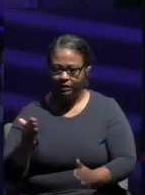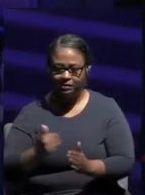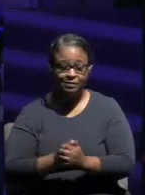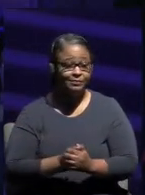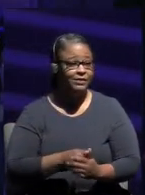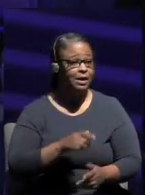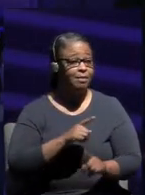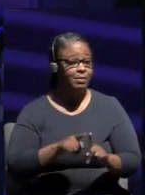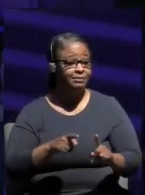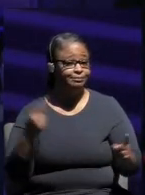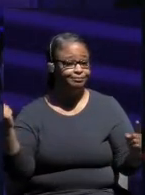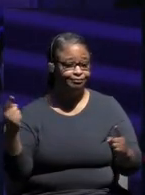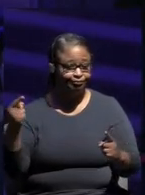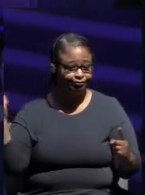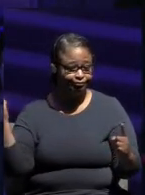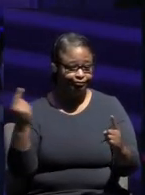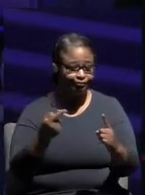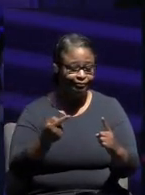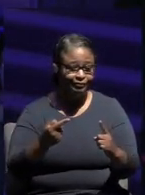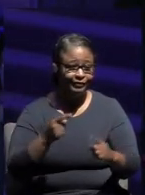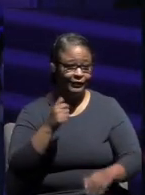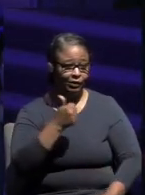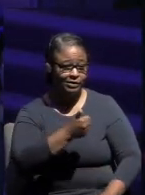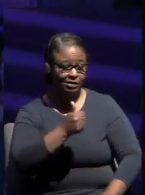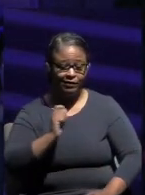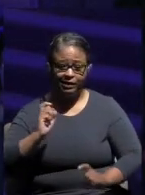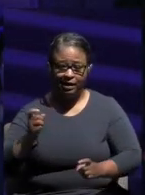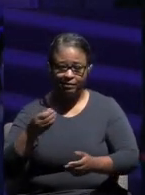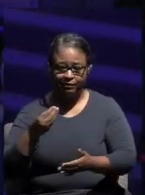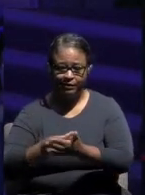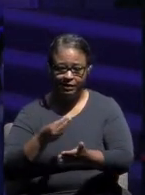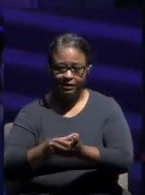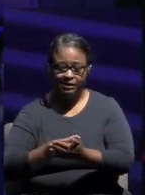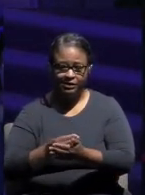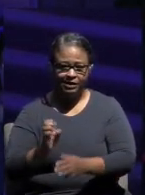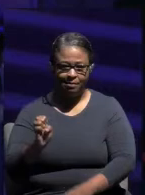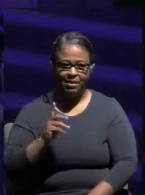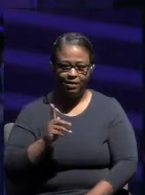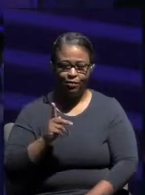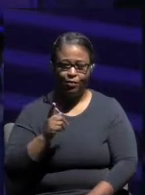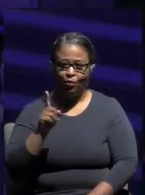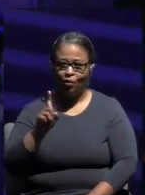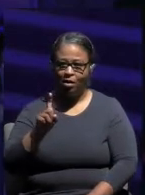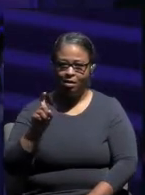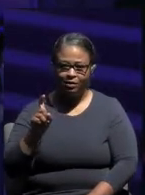100 times, hallelujah, to the Lord. Amen. Thanking God for that.